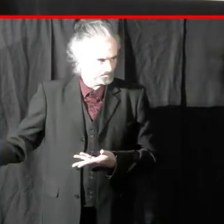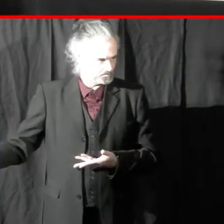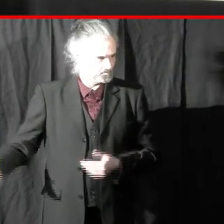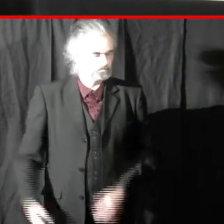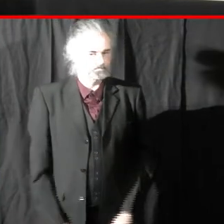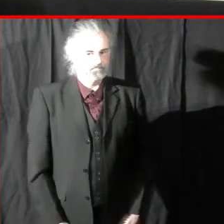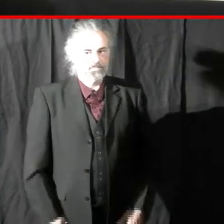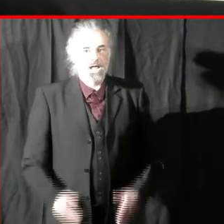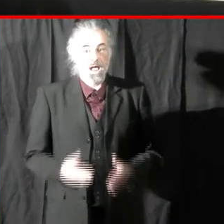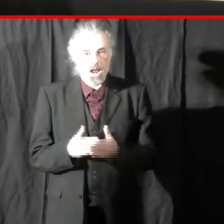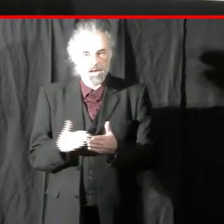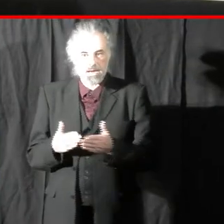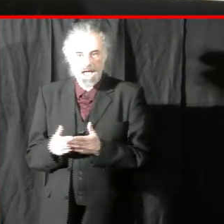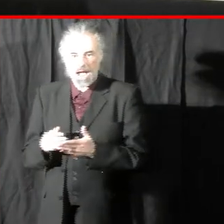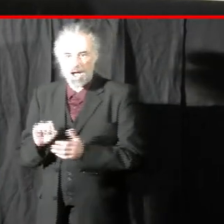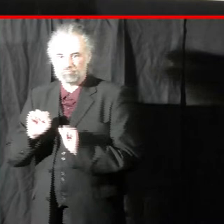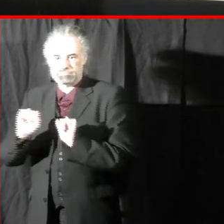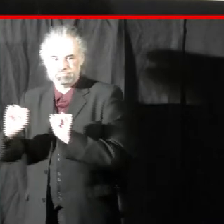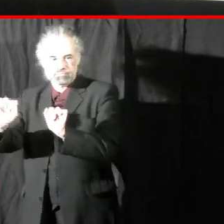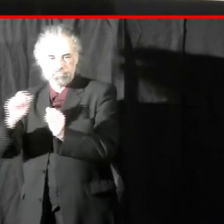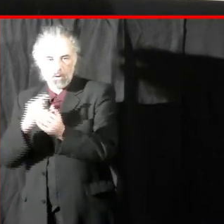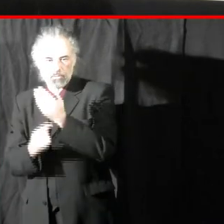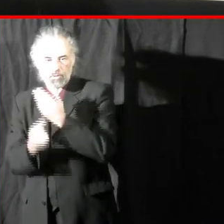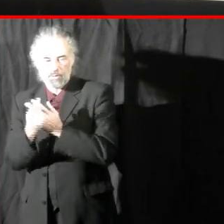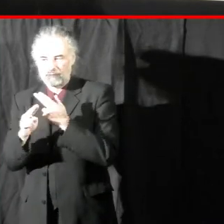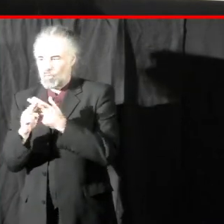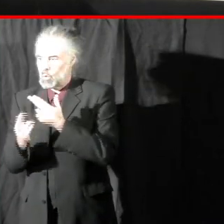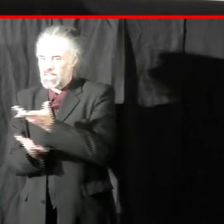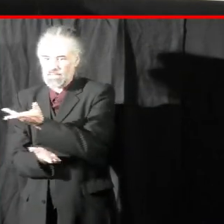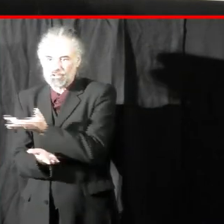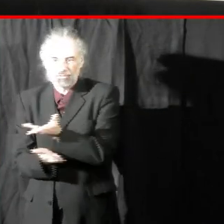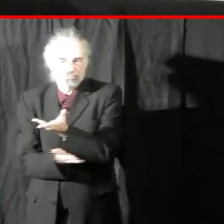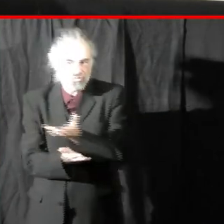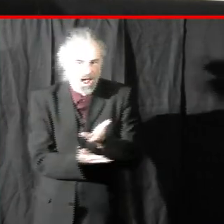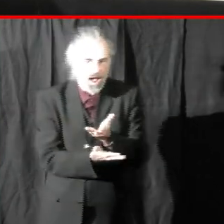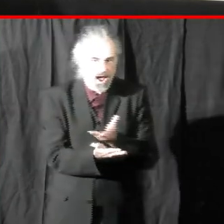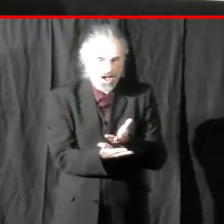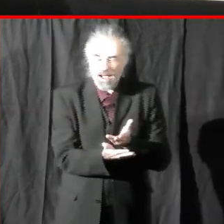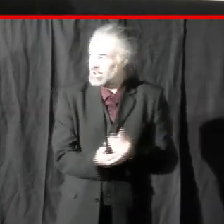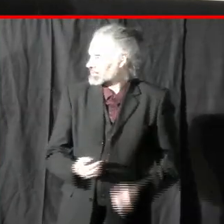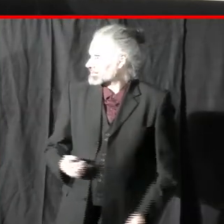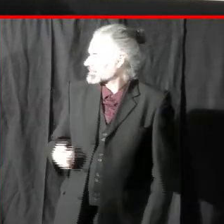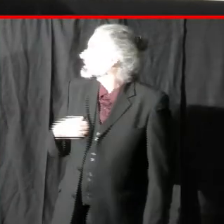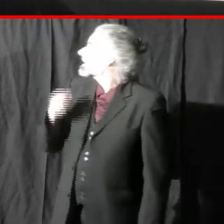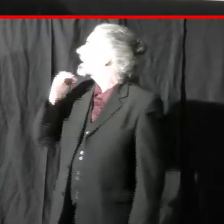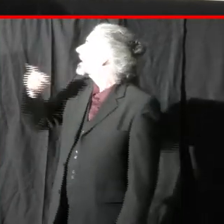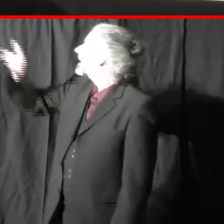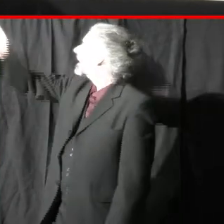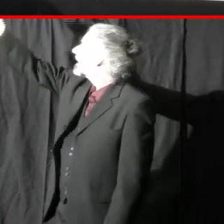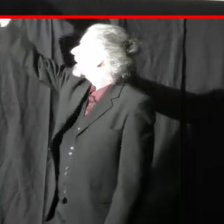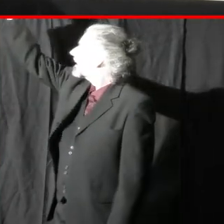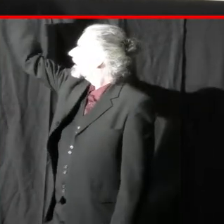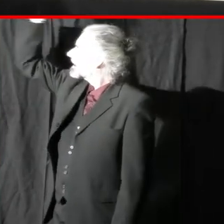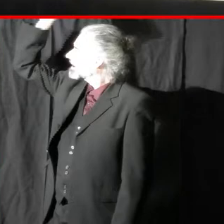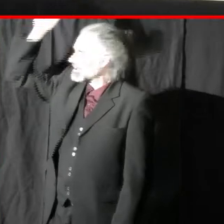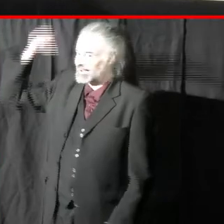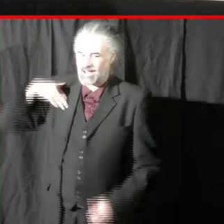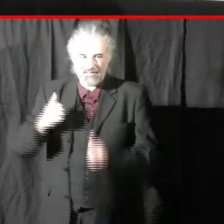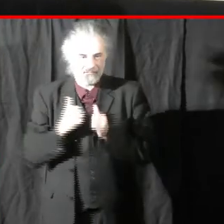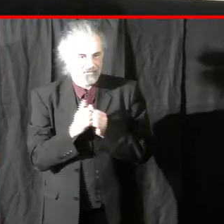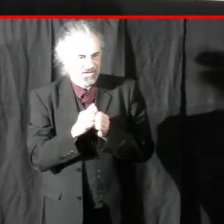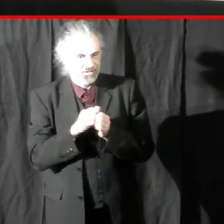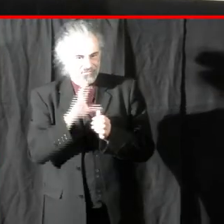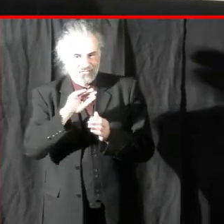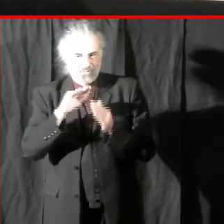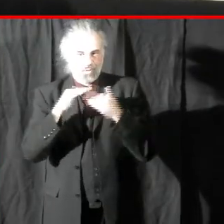get into the interactive side of the night. I want to invite, look at that, inviting our friends from around the